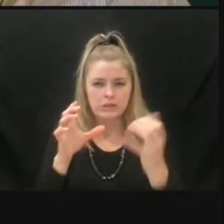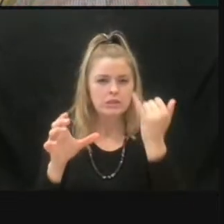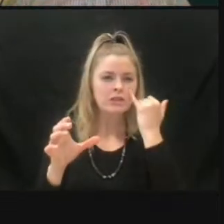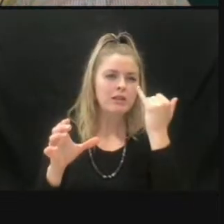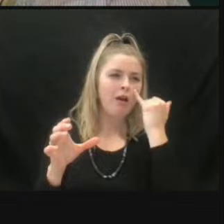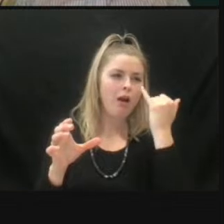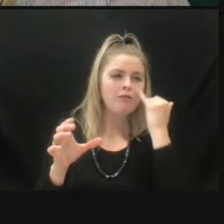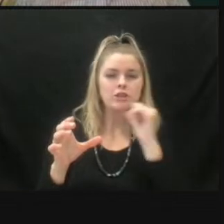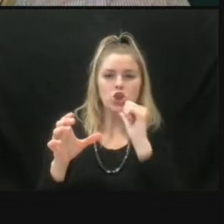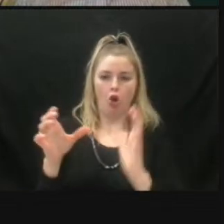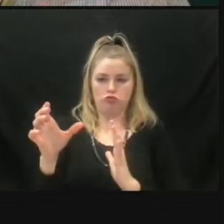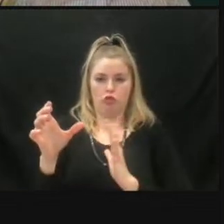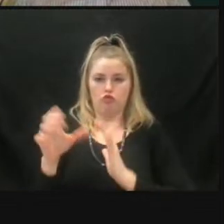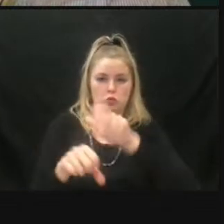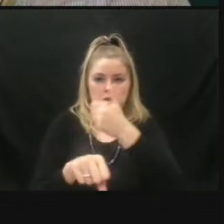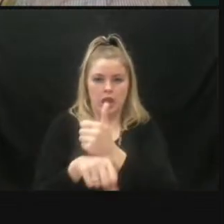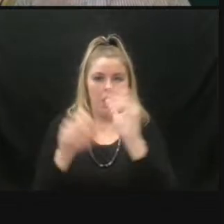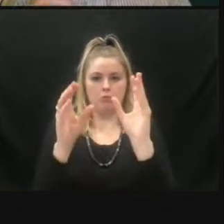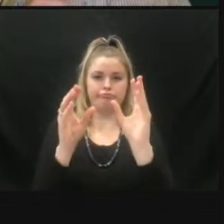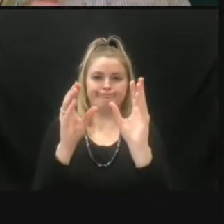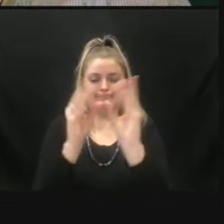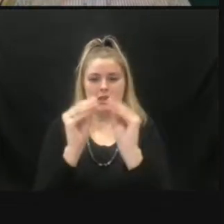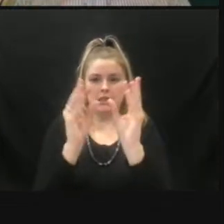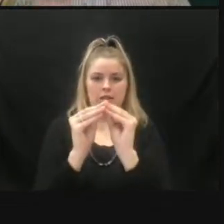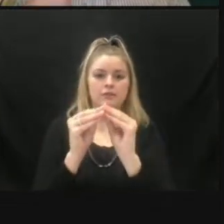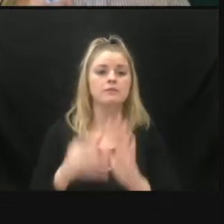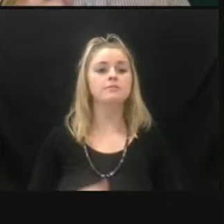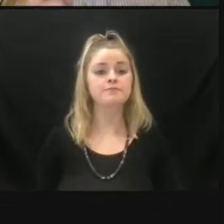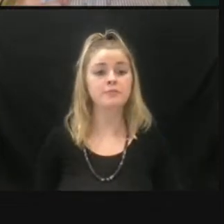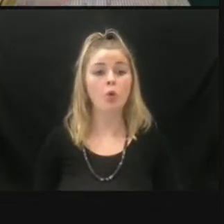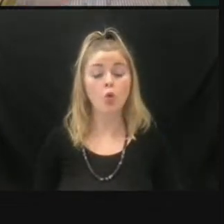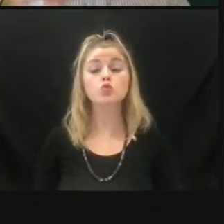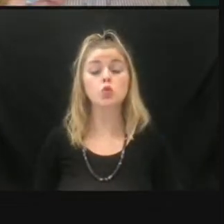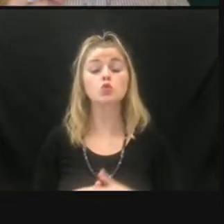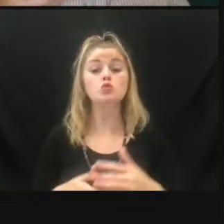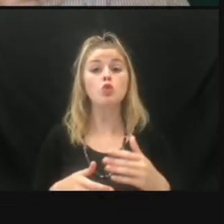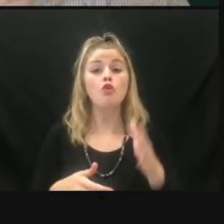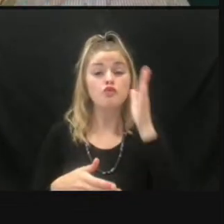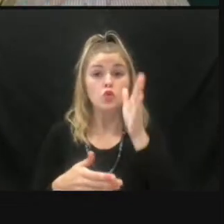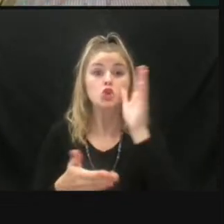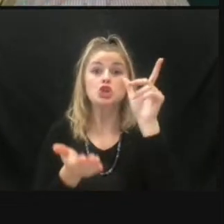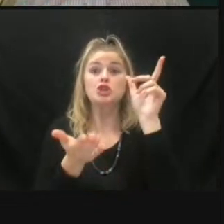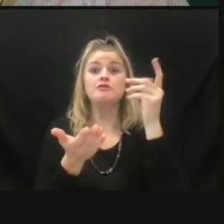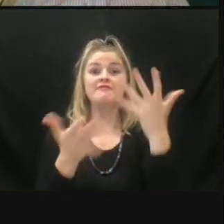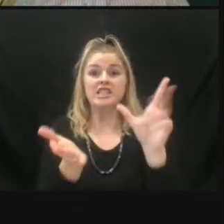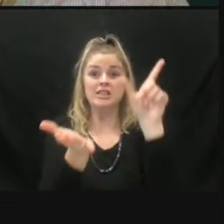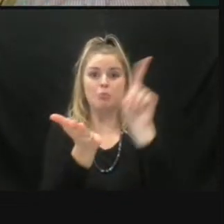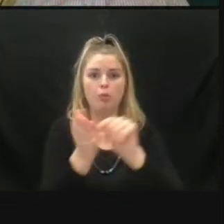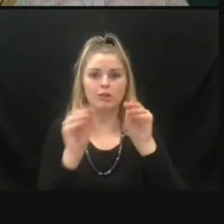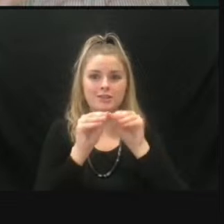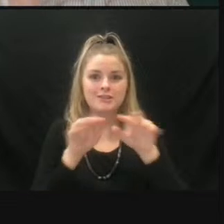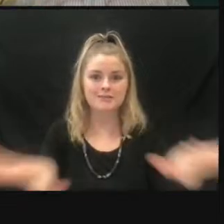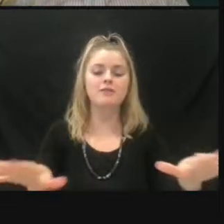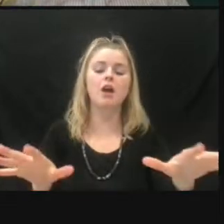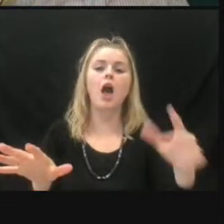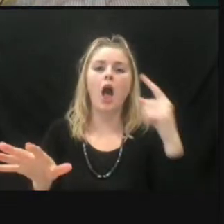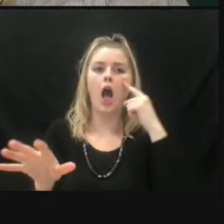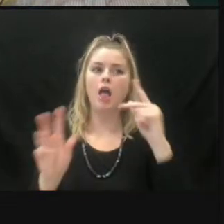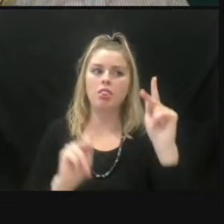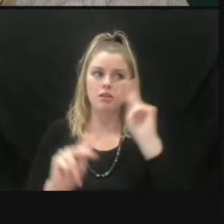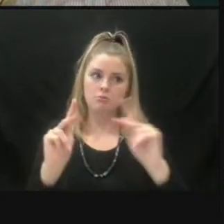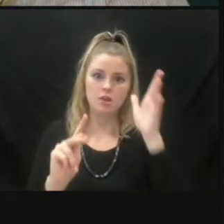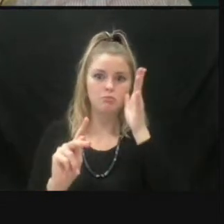And once these oral histories are published, I think the public will get a lot of depth and a lot of texture from these